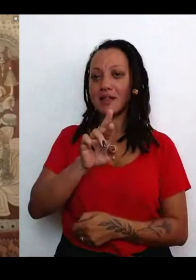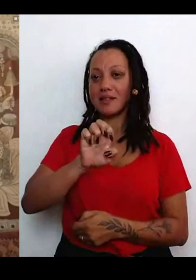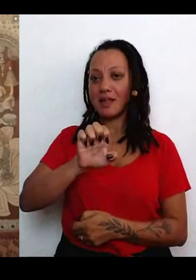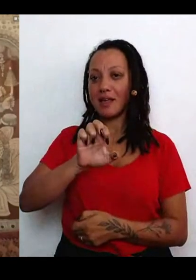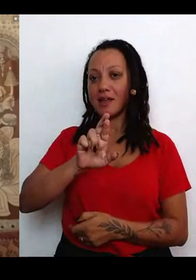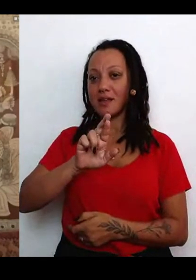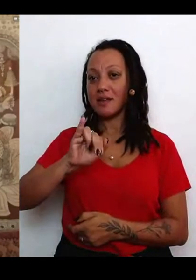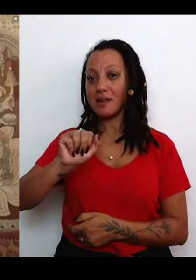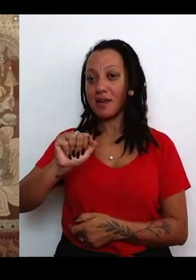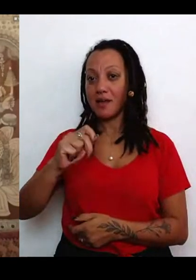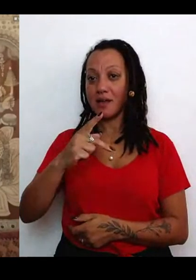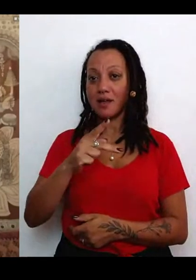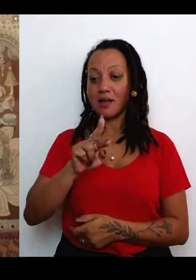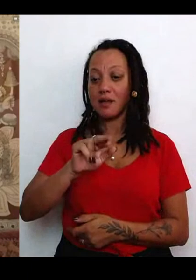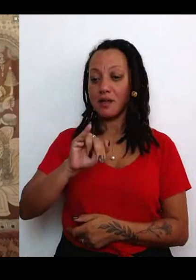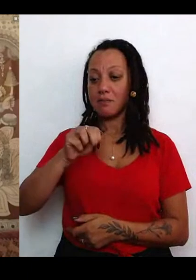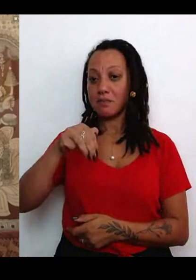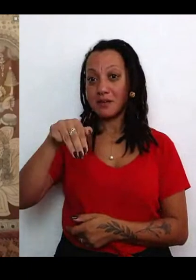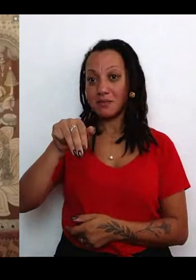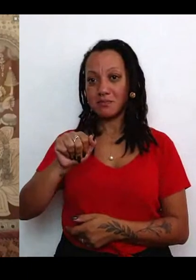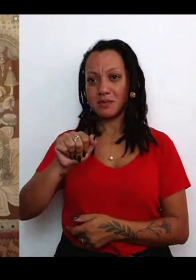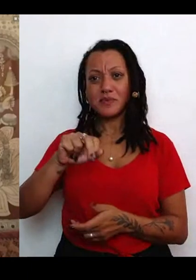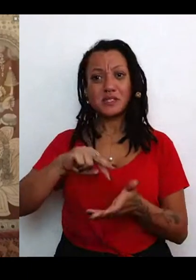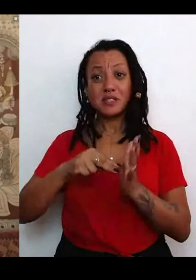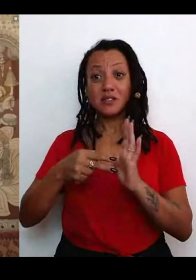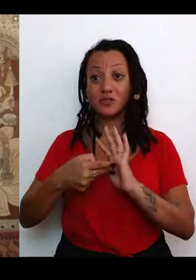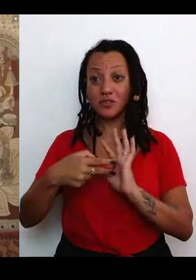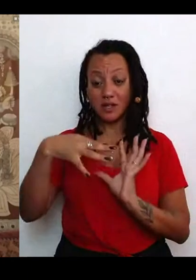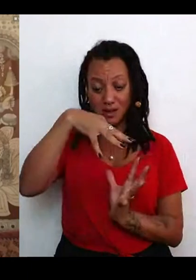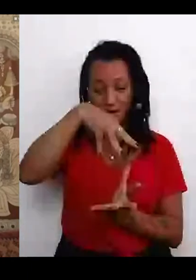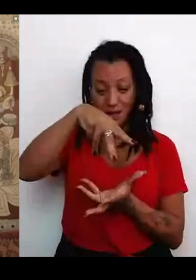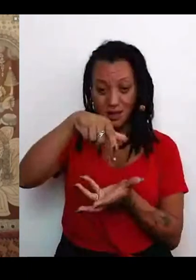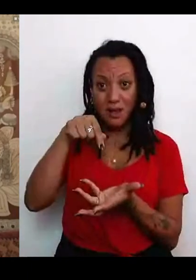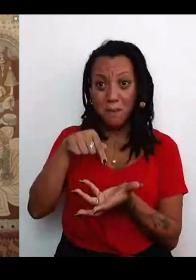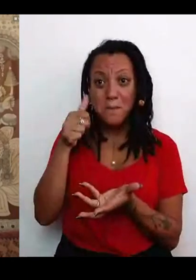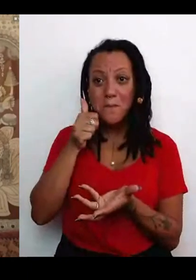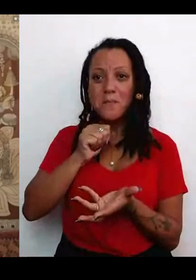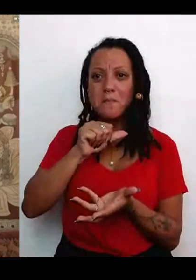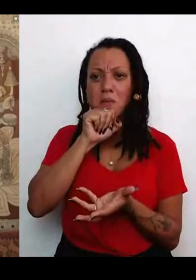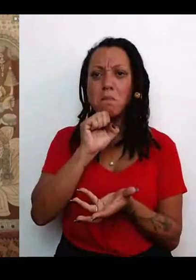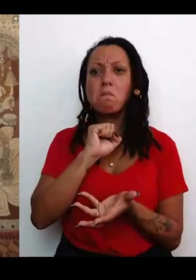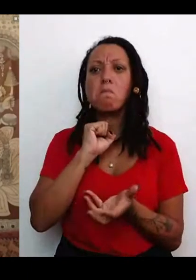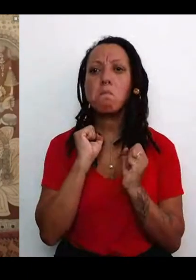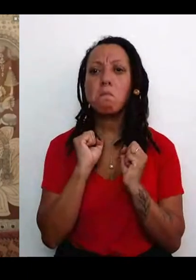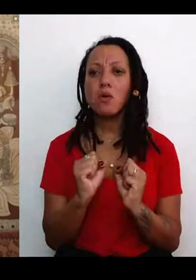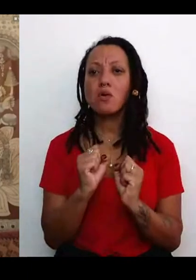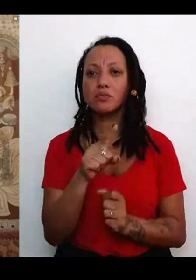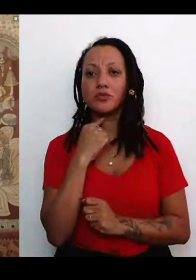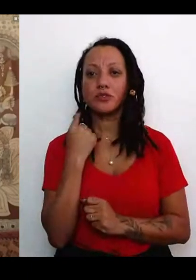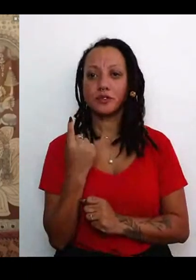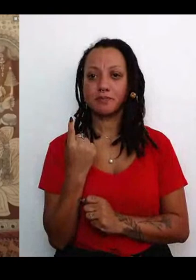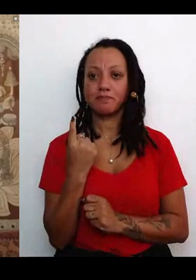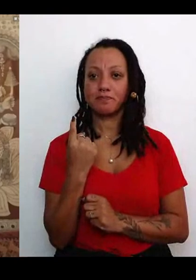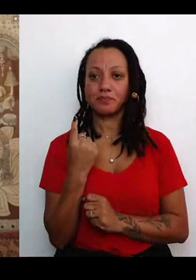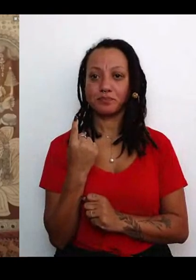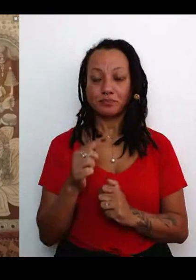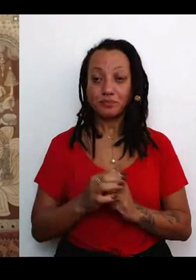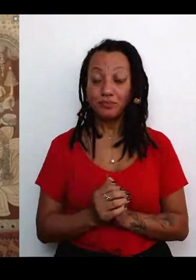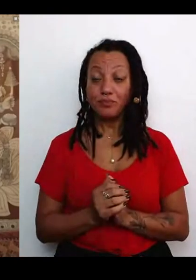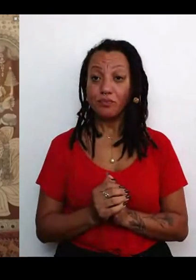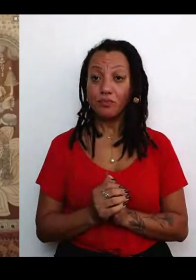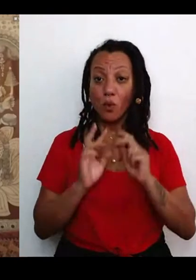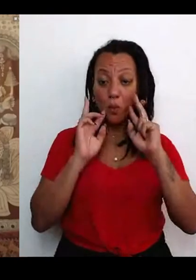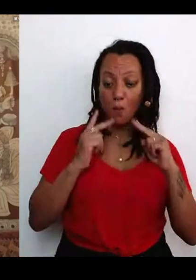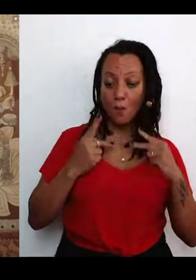revelations of humans with the land and all beings of the land as science then leads to violation after